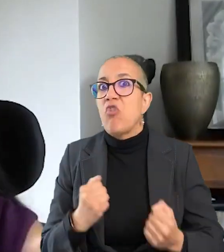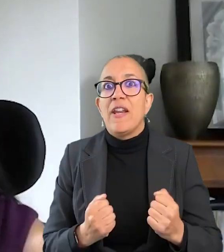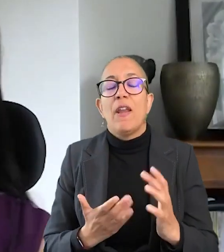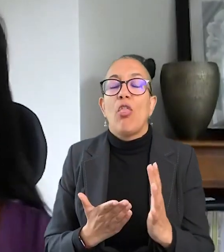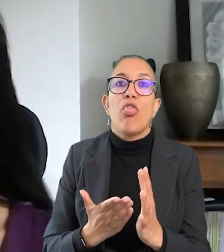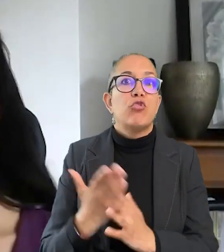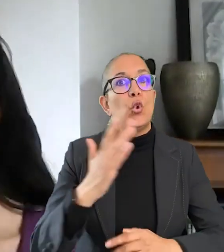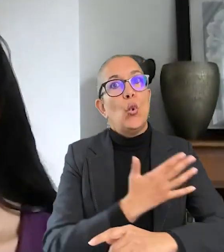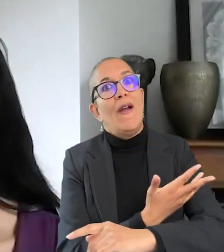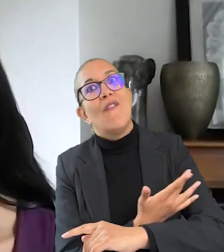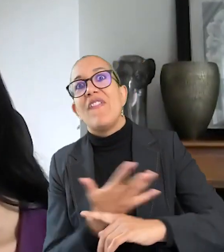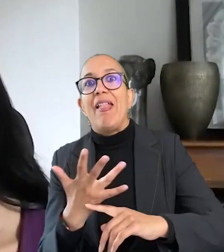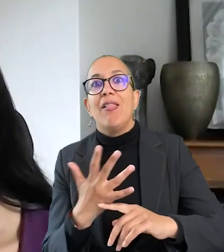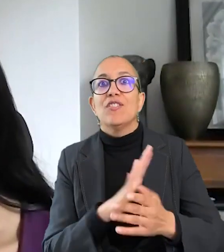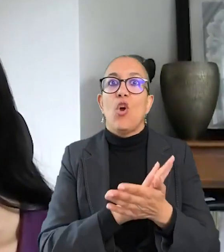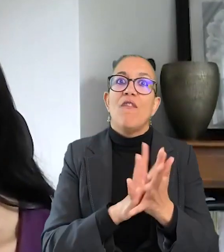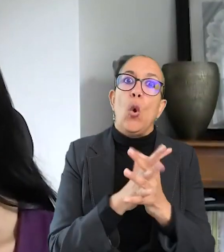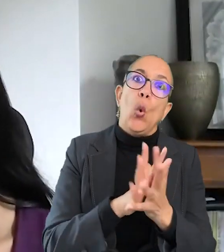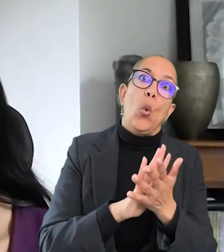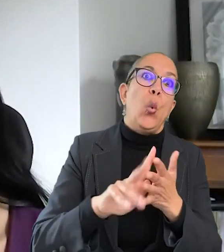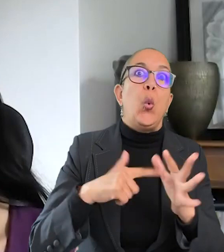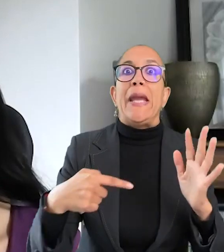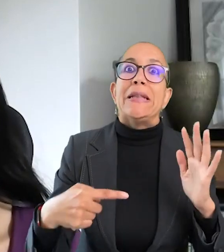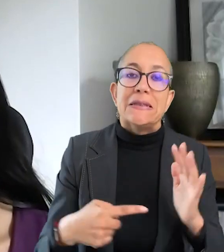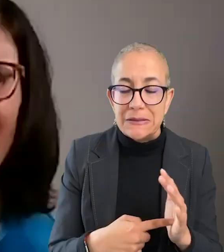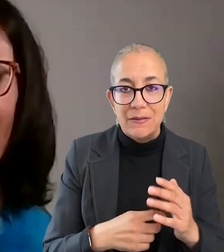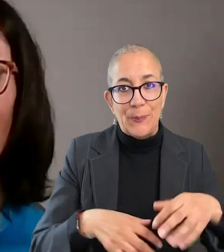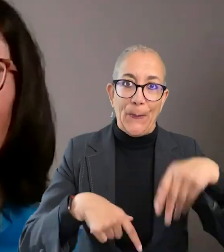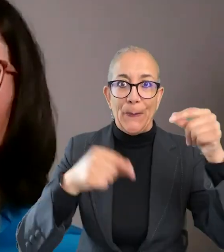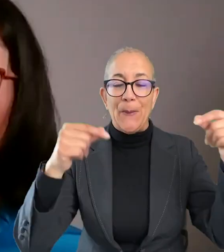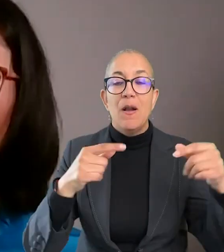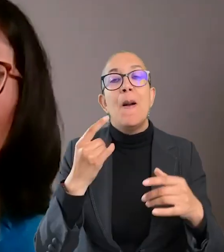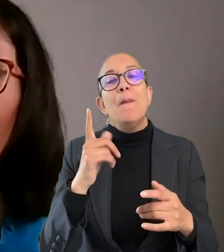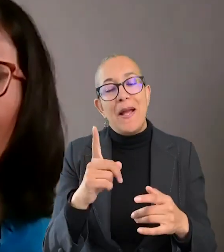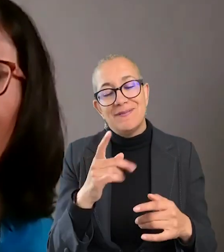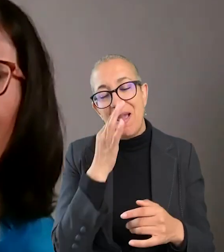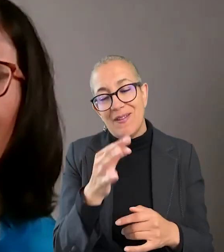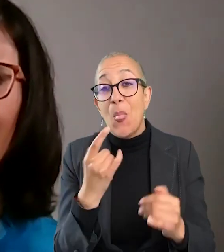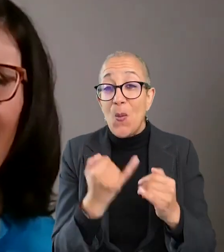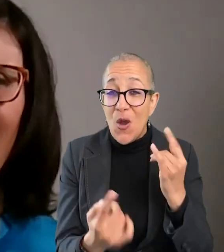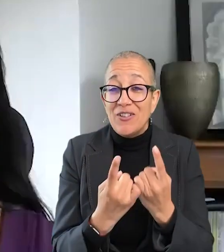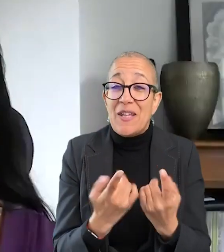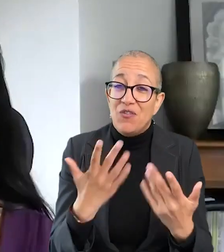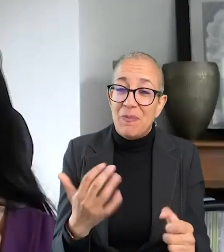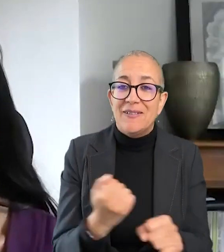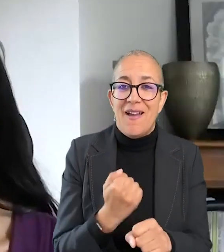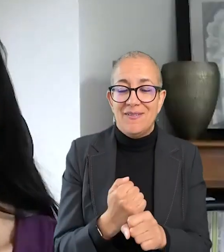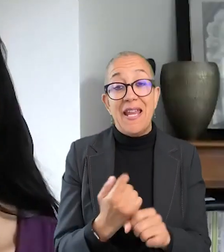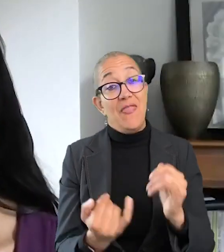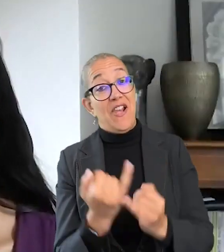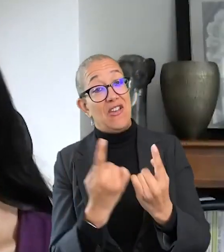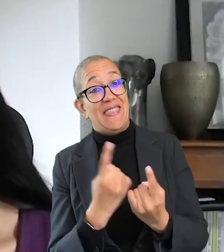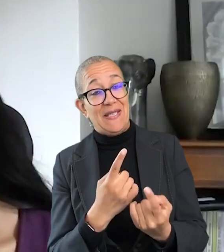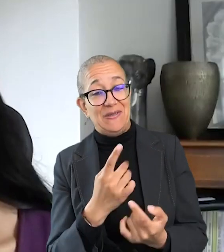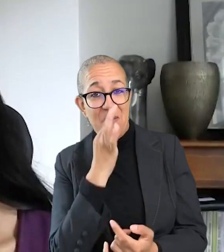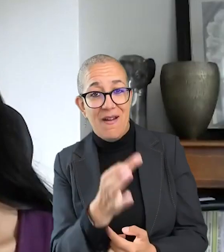wheat, what would you say is the worst thing that you've ever done? The worst thing I've ever done? To bring it to a close. To bring us